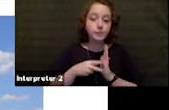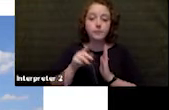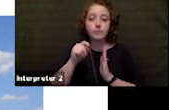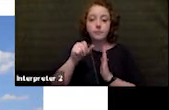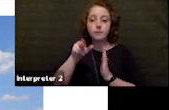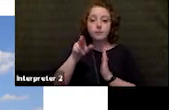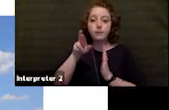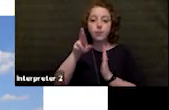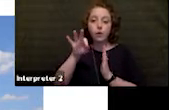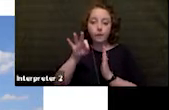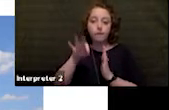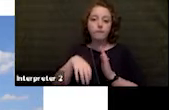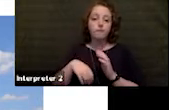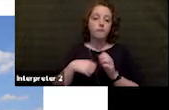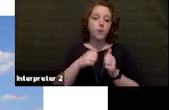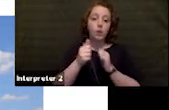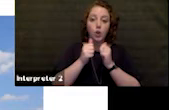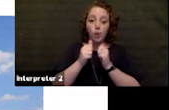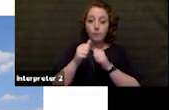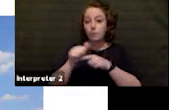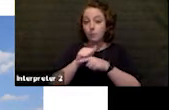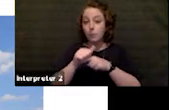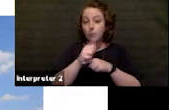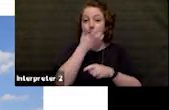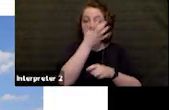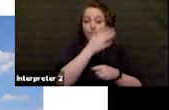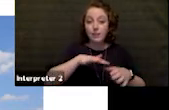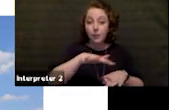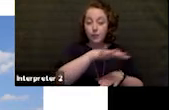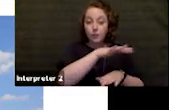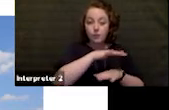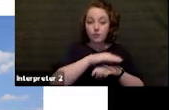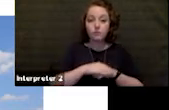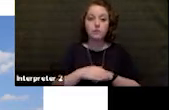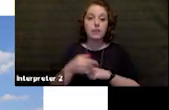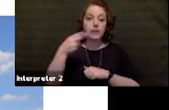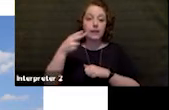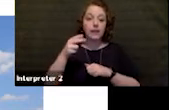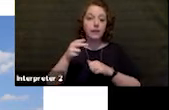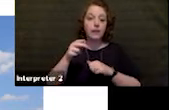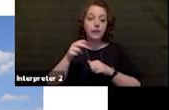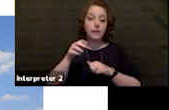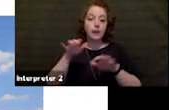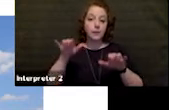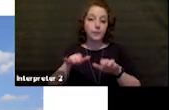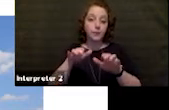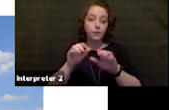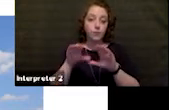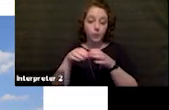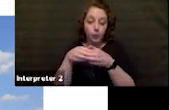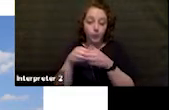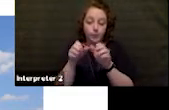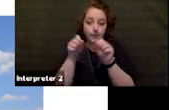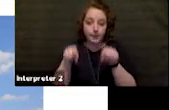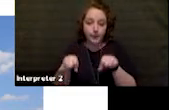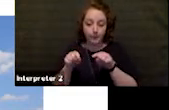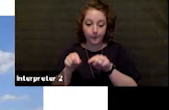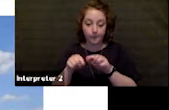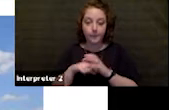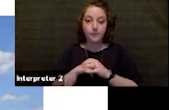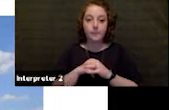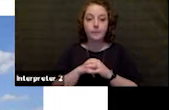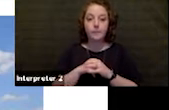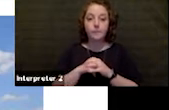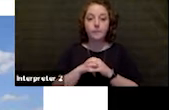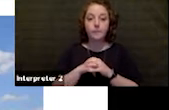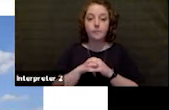fields, the higher performance roofing systems, really taking the opportunity to maximize